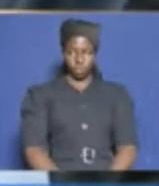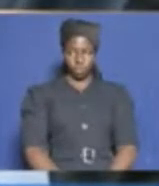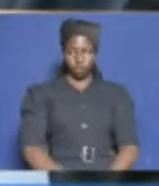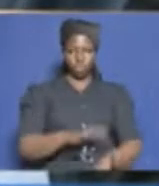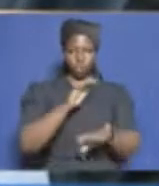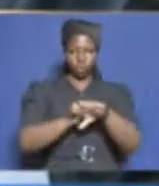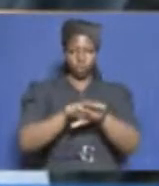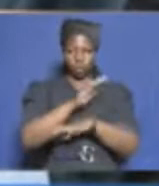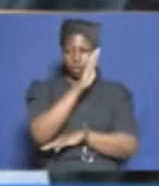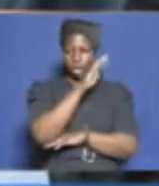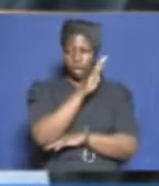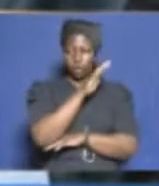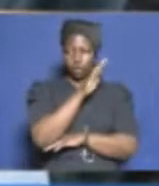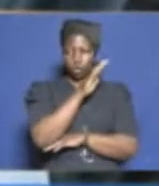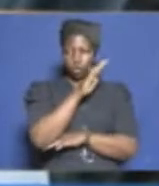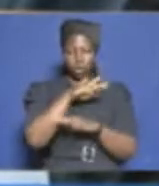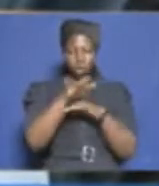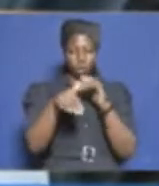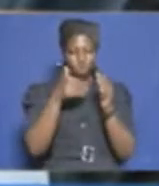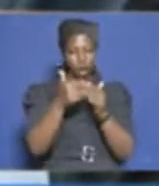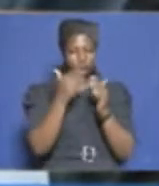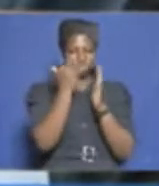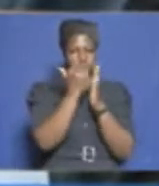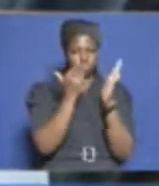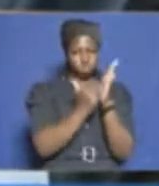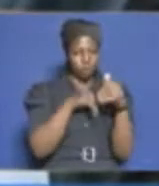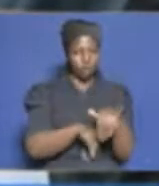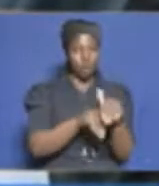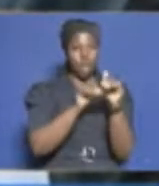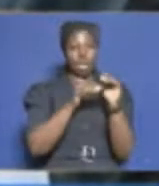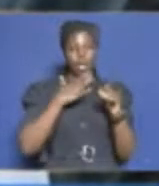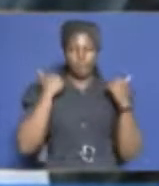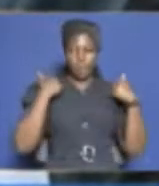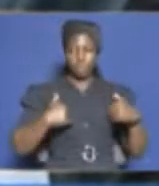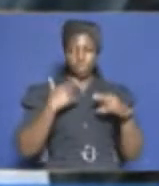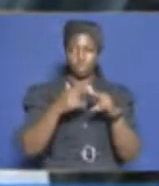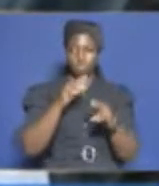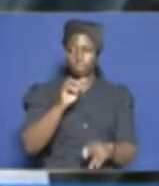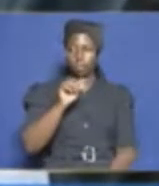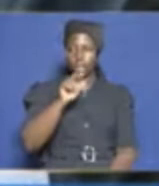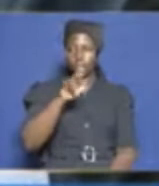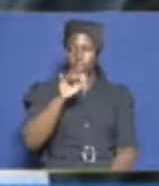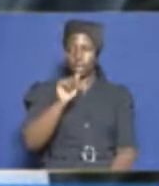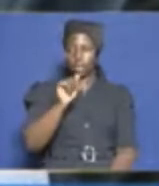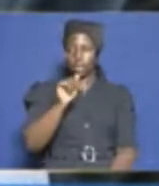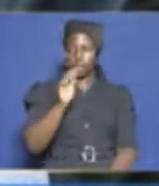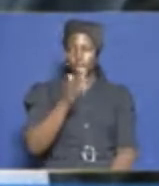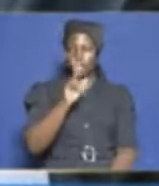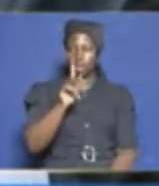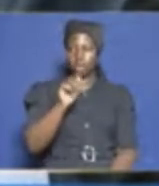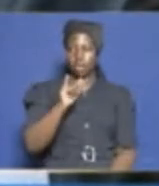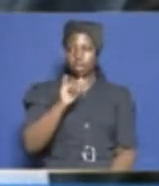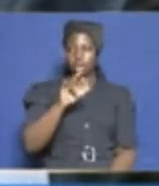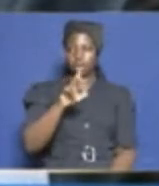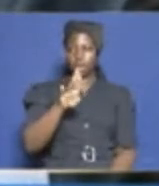Good afternoon. All protocols observed. My name is Maria Mumbi Kirubi. I am the daughter of Dr.